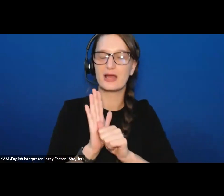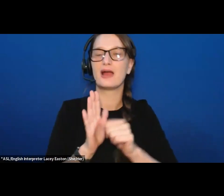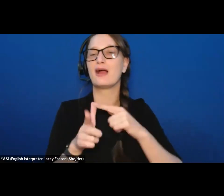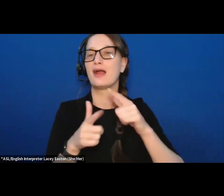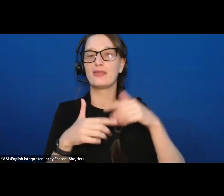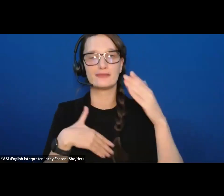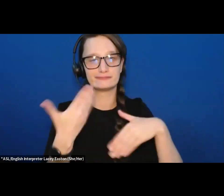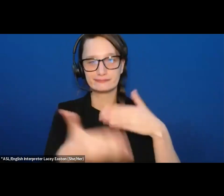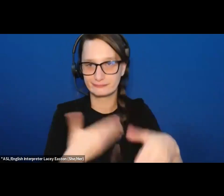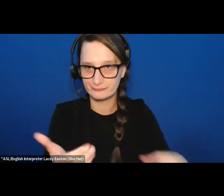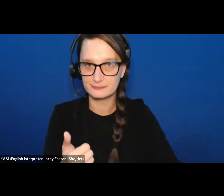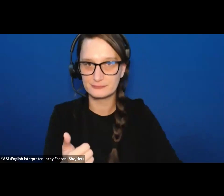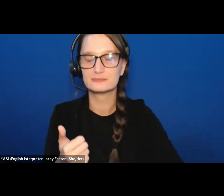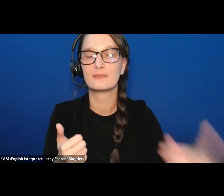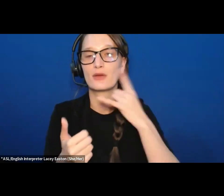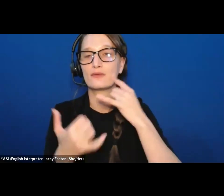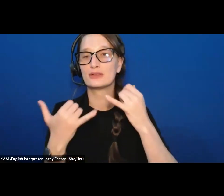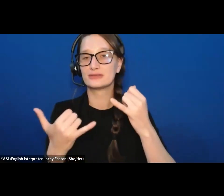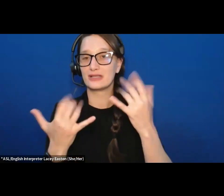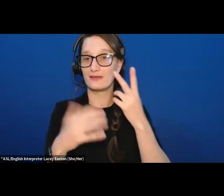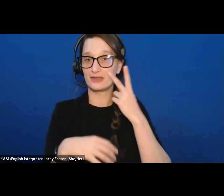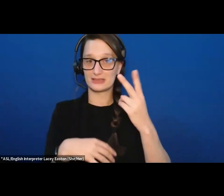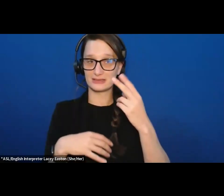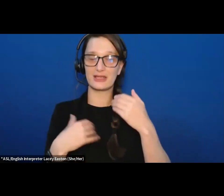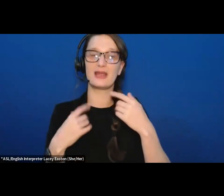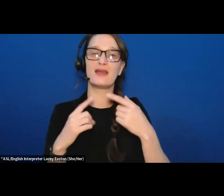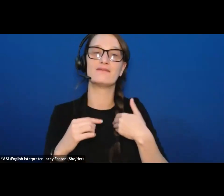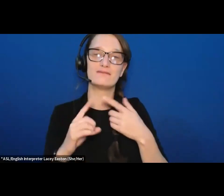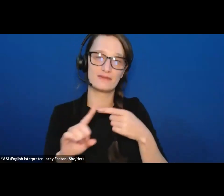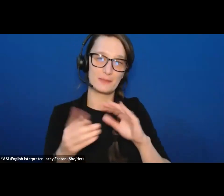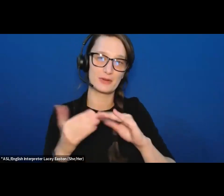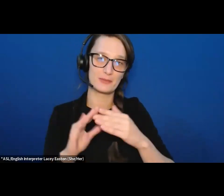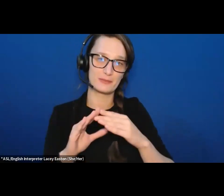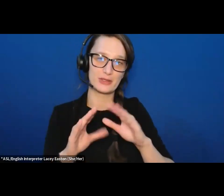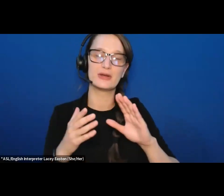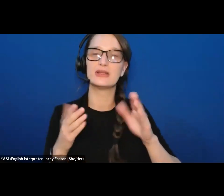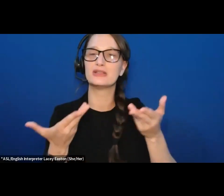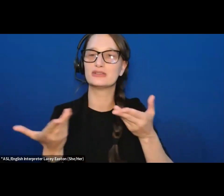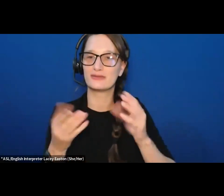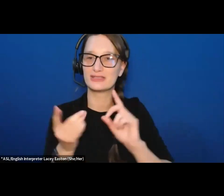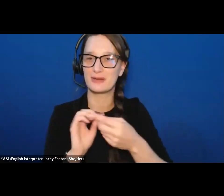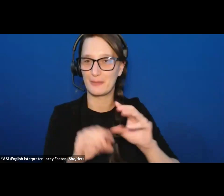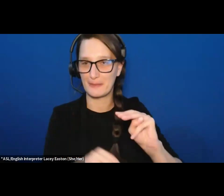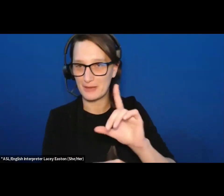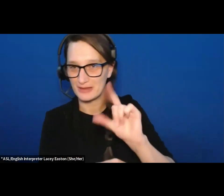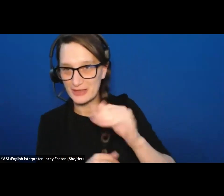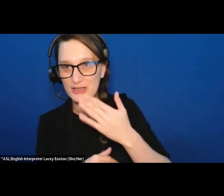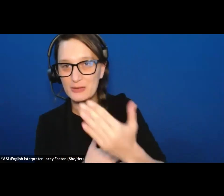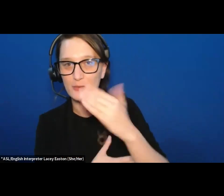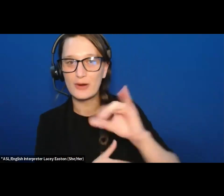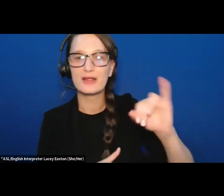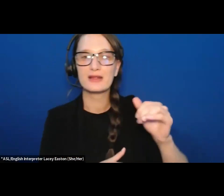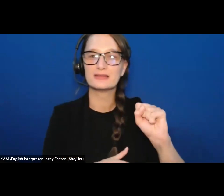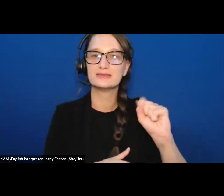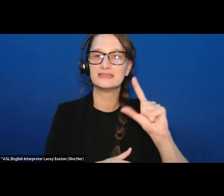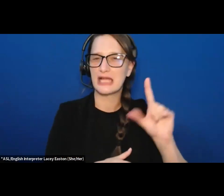So for today, I see we have from our Community Services Department, I see Melinda is on here. Good morning, and Jaslyn as well.